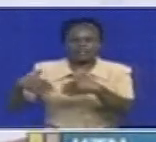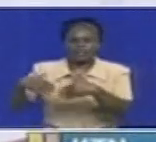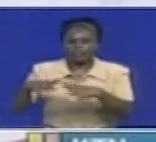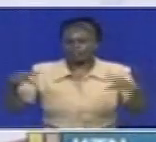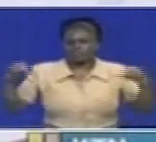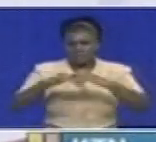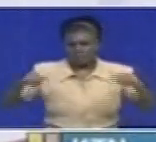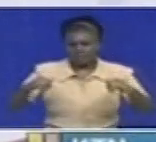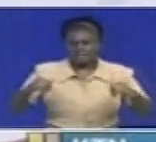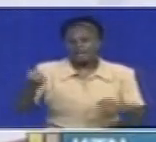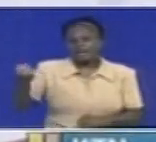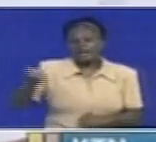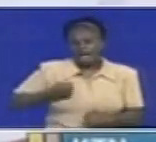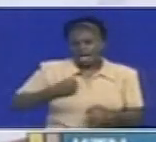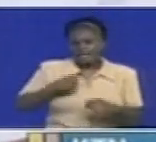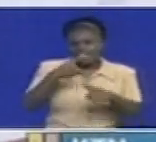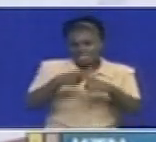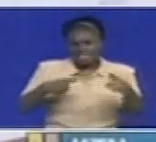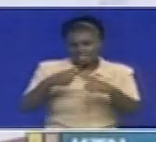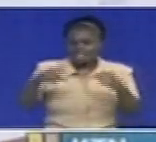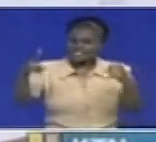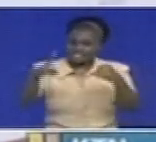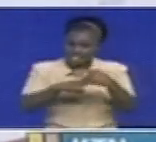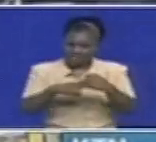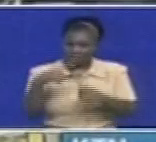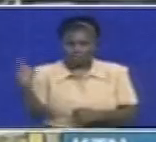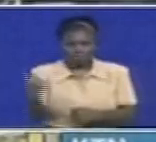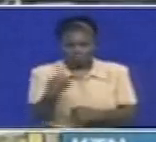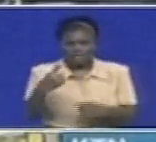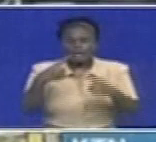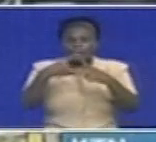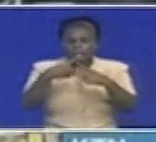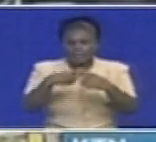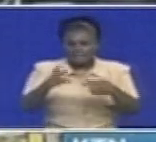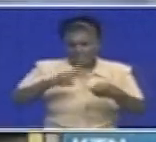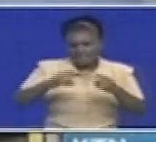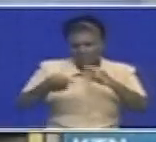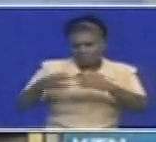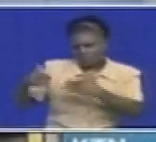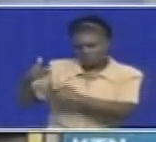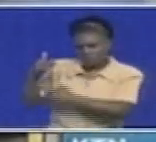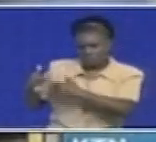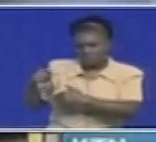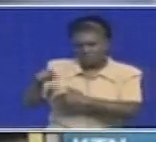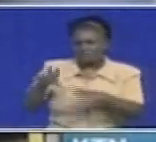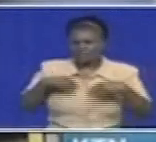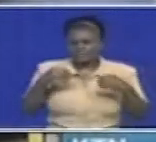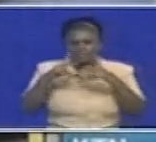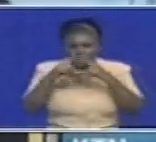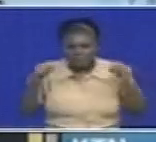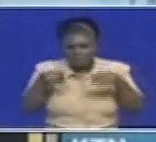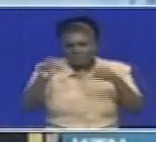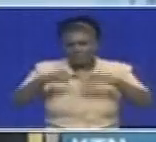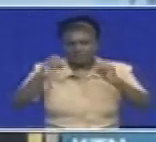He says the girl was 7 years old at the time. However, the girl's close relatives contradict the statement.